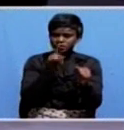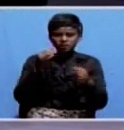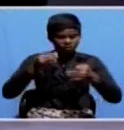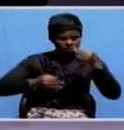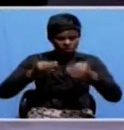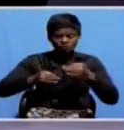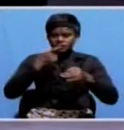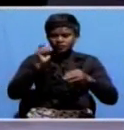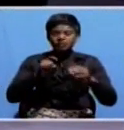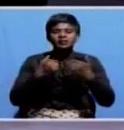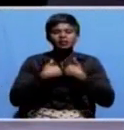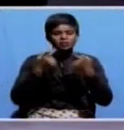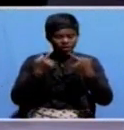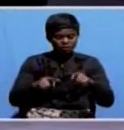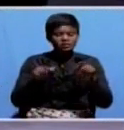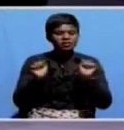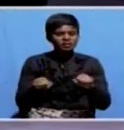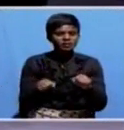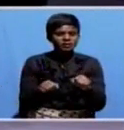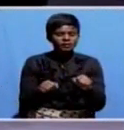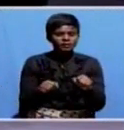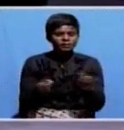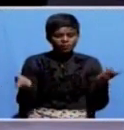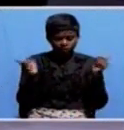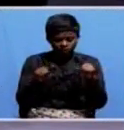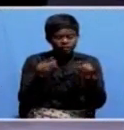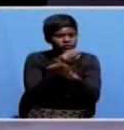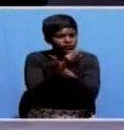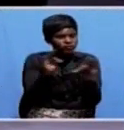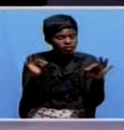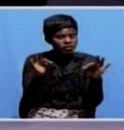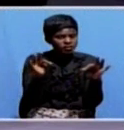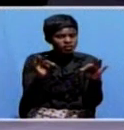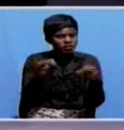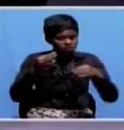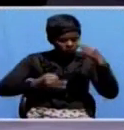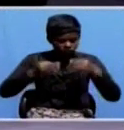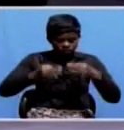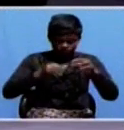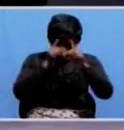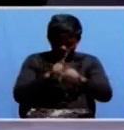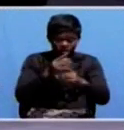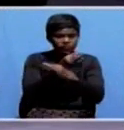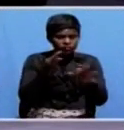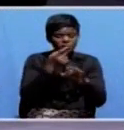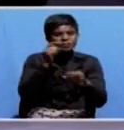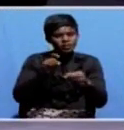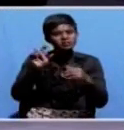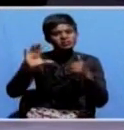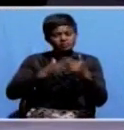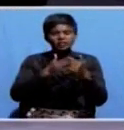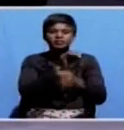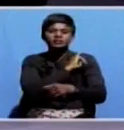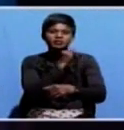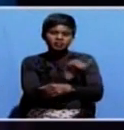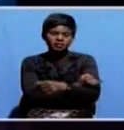seen to be done. When you are acquitted, there must be restoration. And there